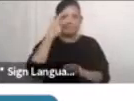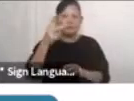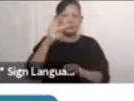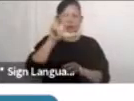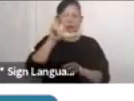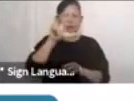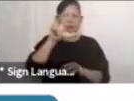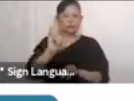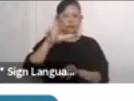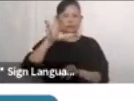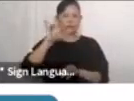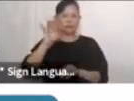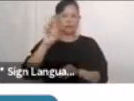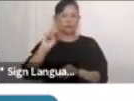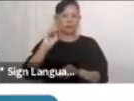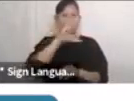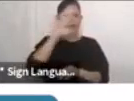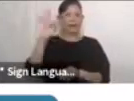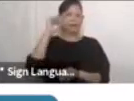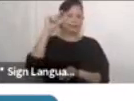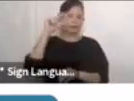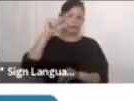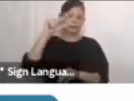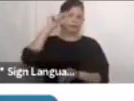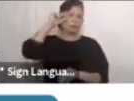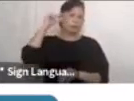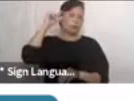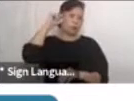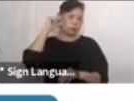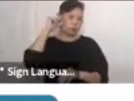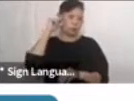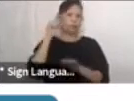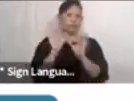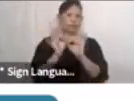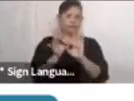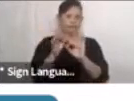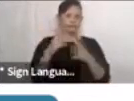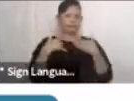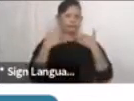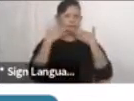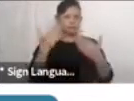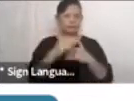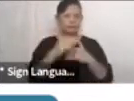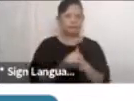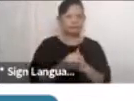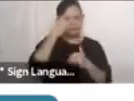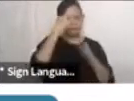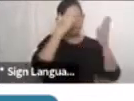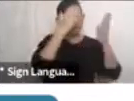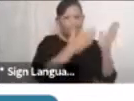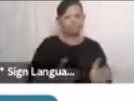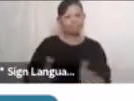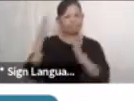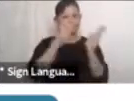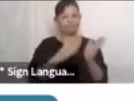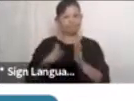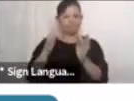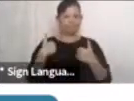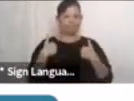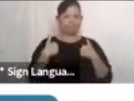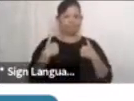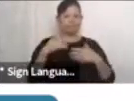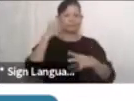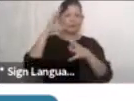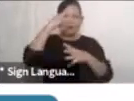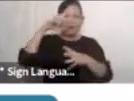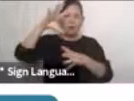Lim or Song Le Go. And thank you so much once again for organizing that to be more inclusive